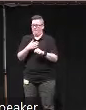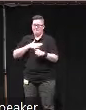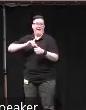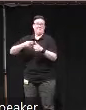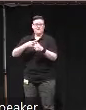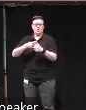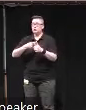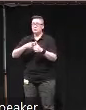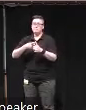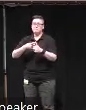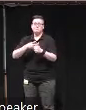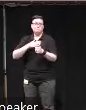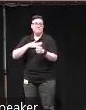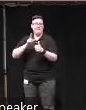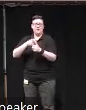first